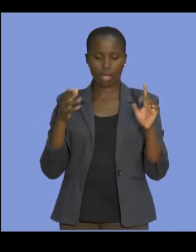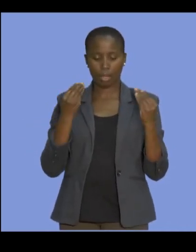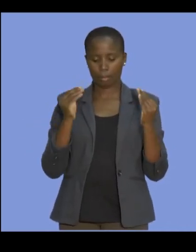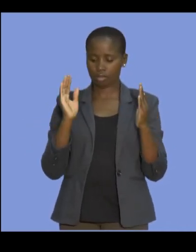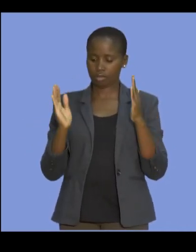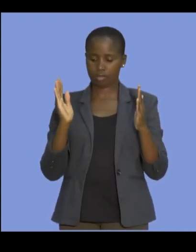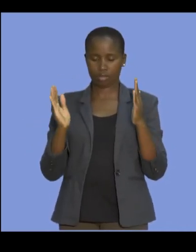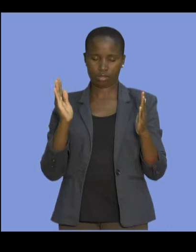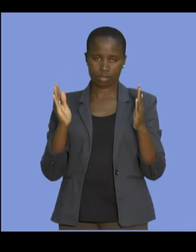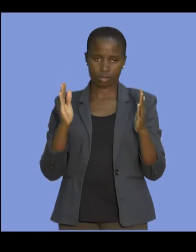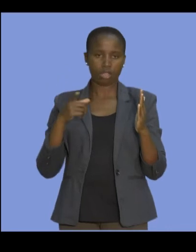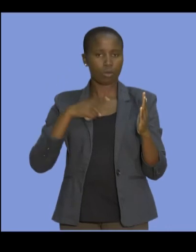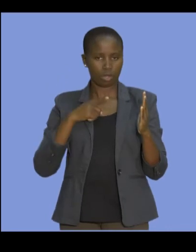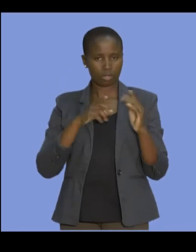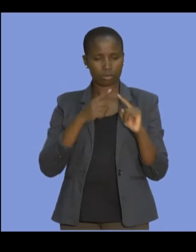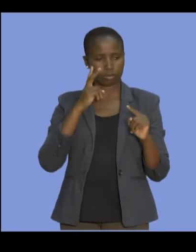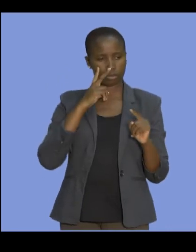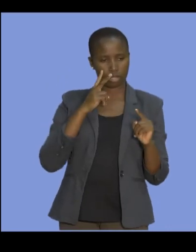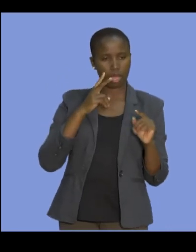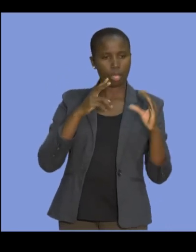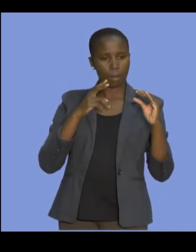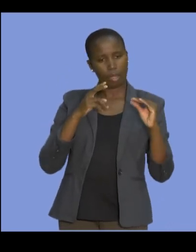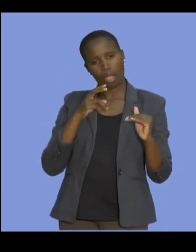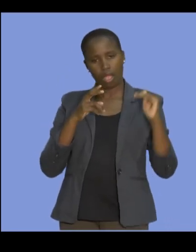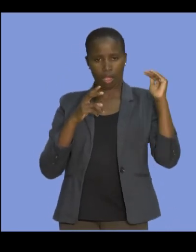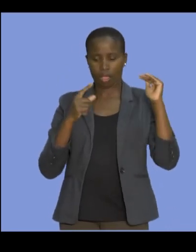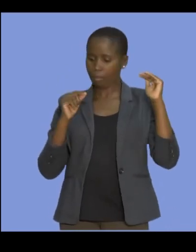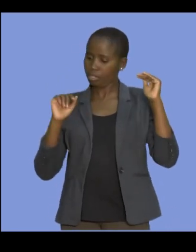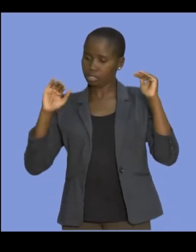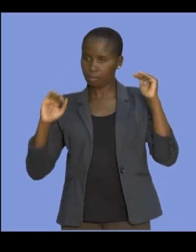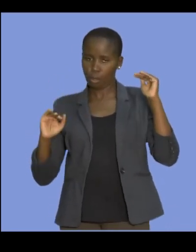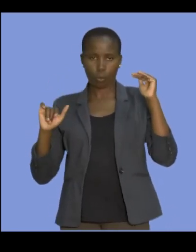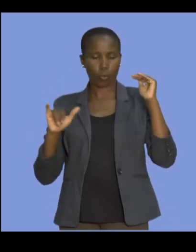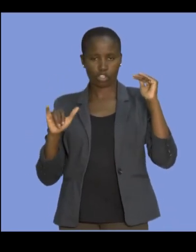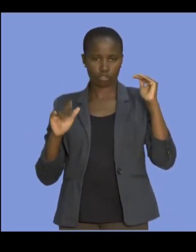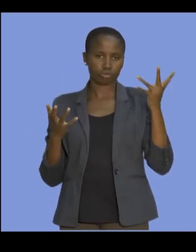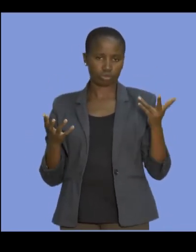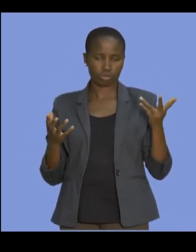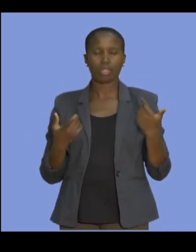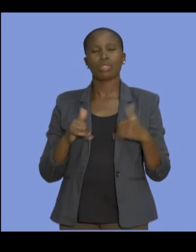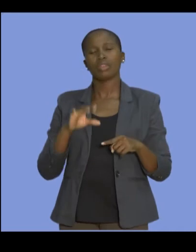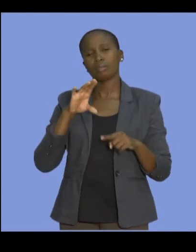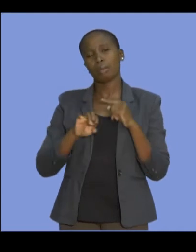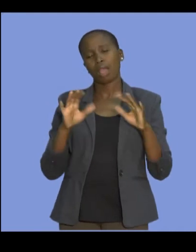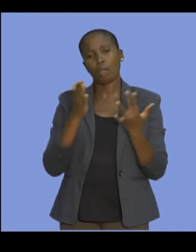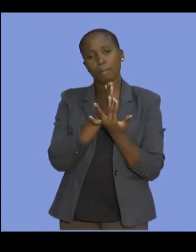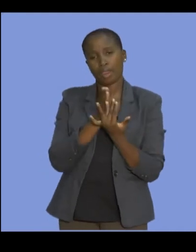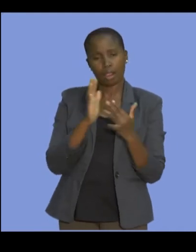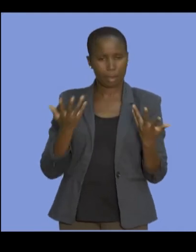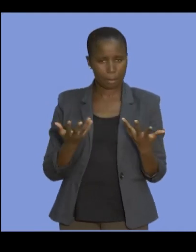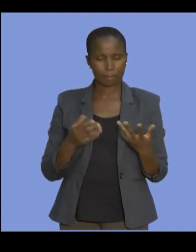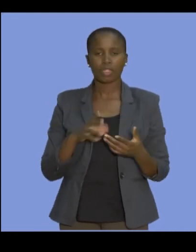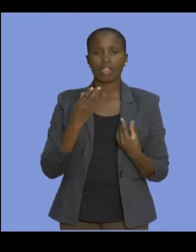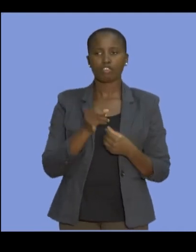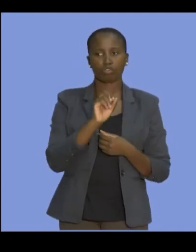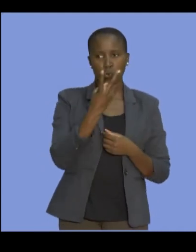from the smallest to the highest. So the middle is there. So how we define the median? So it's 20 plus 21 divided